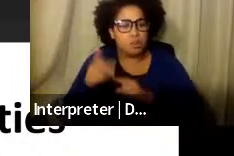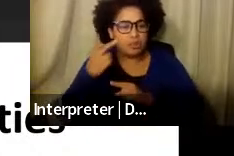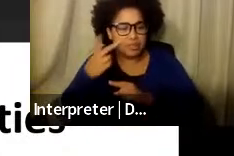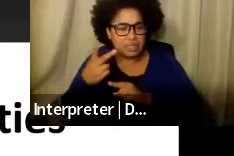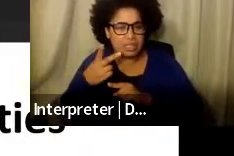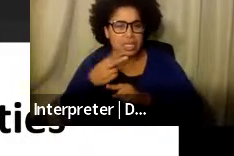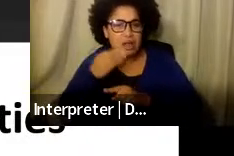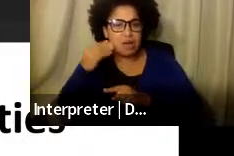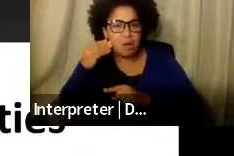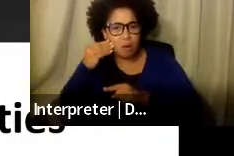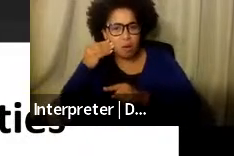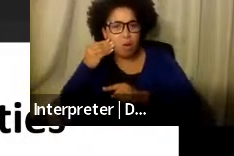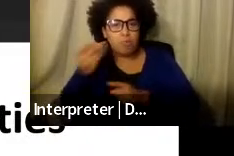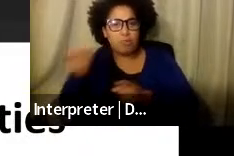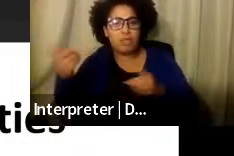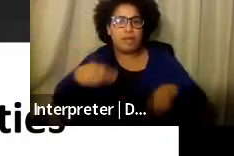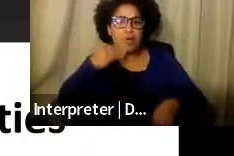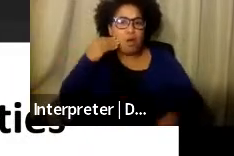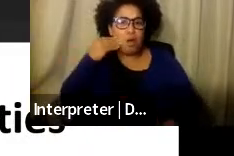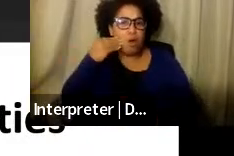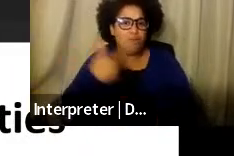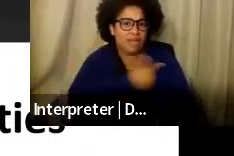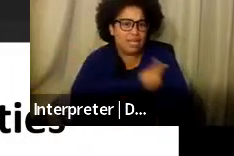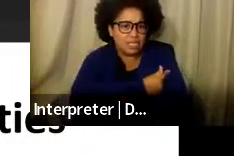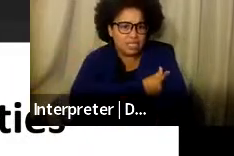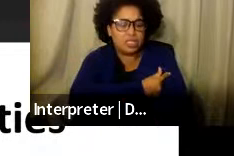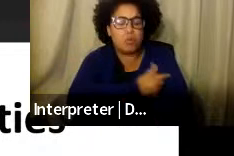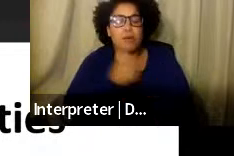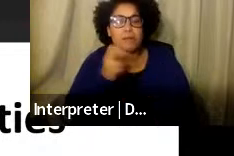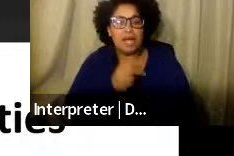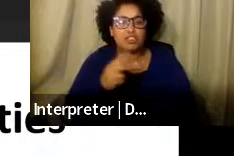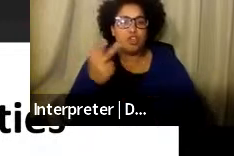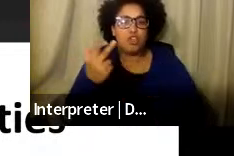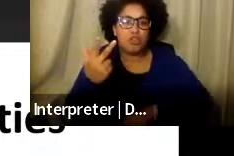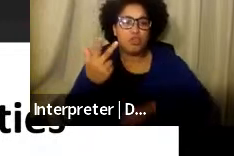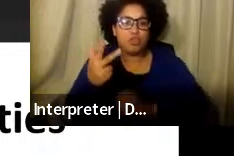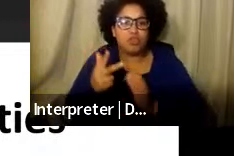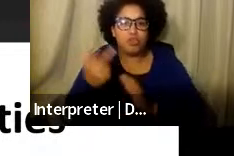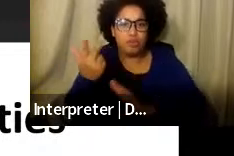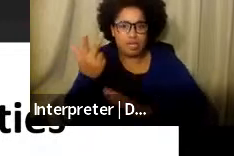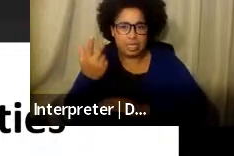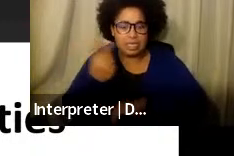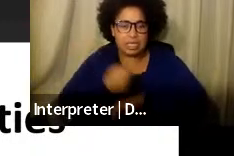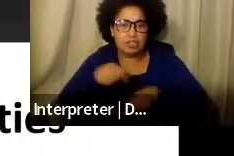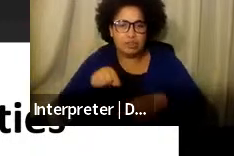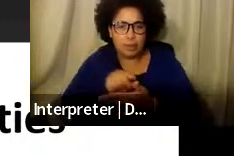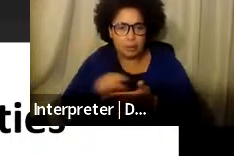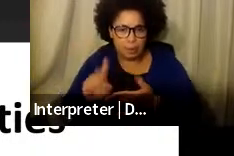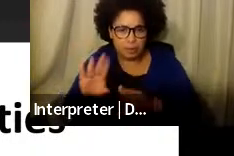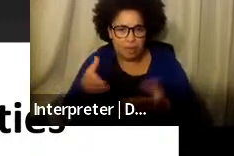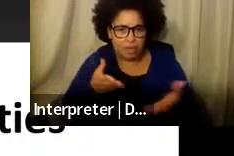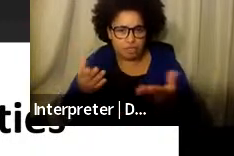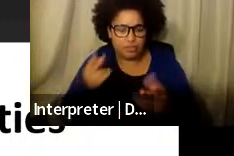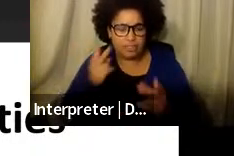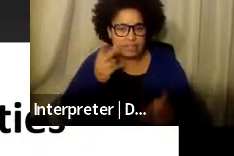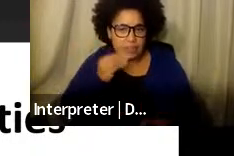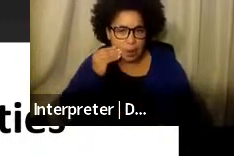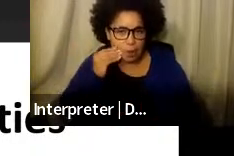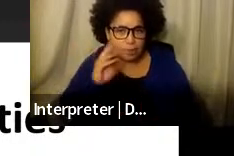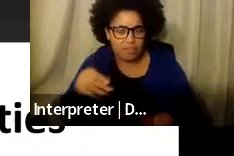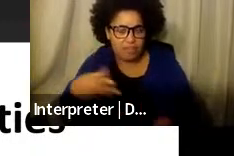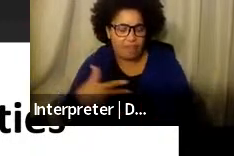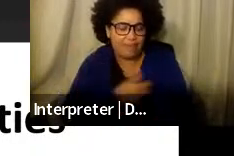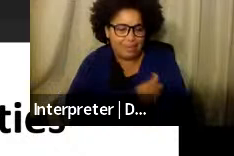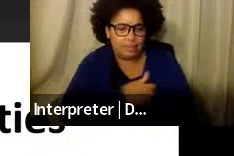vaccination requests. So we've shifted back to 3 days a week to provide that service. And as we've mentioned,